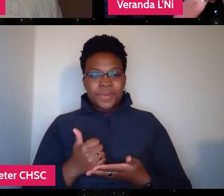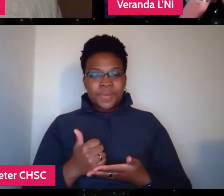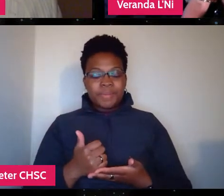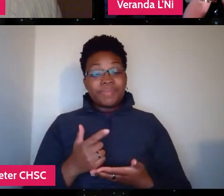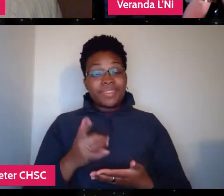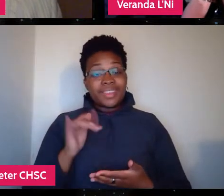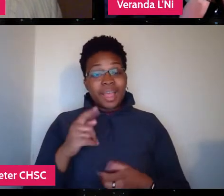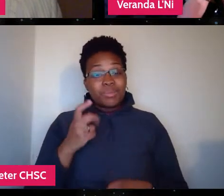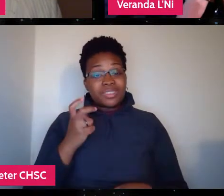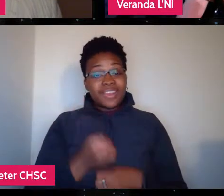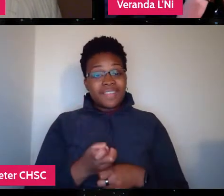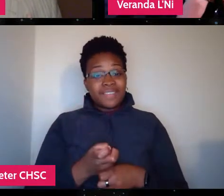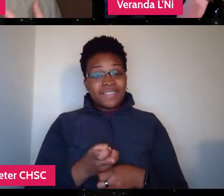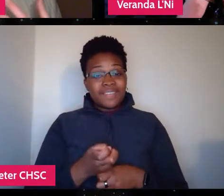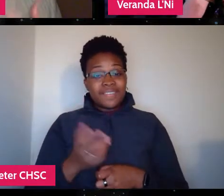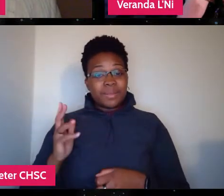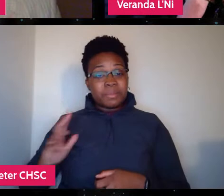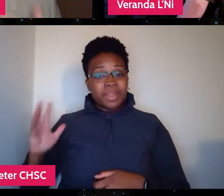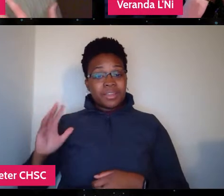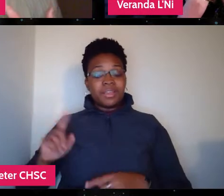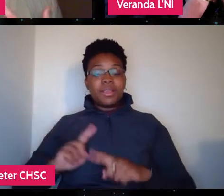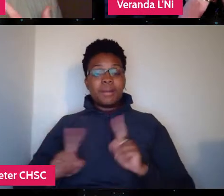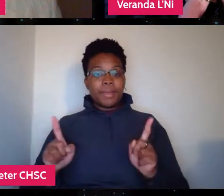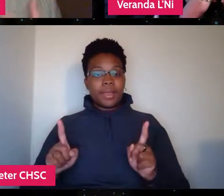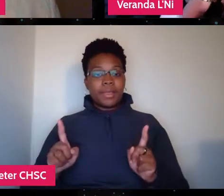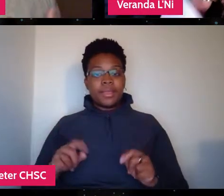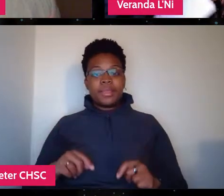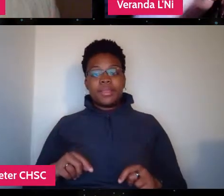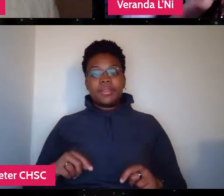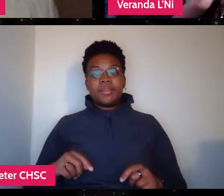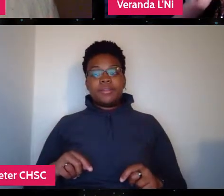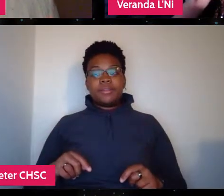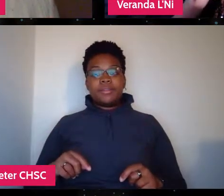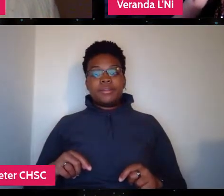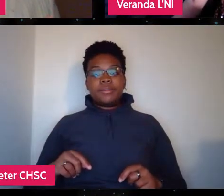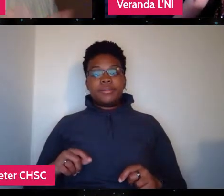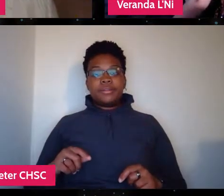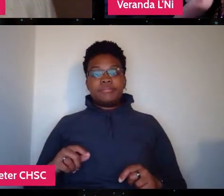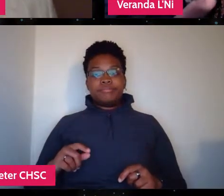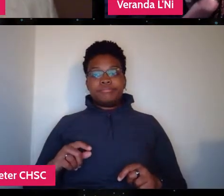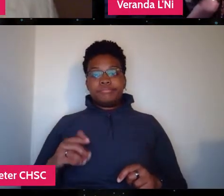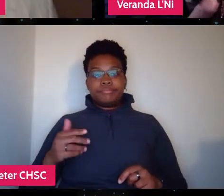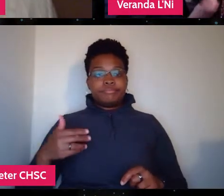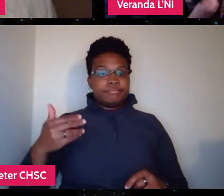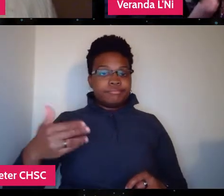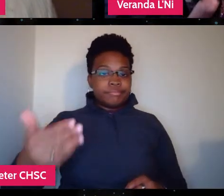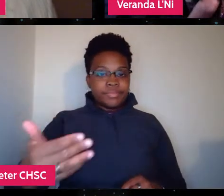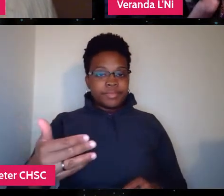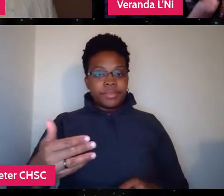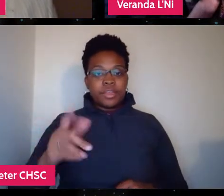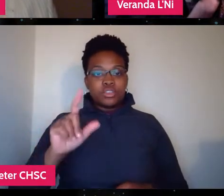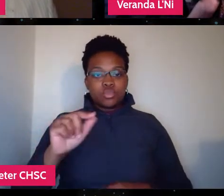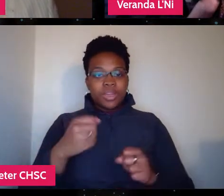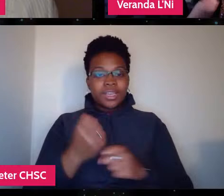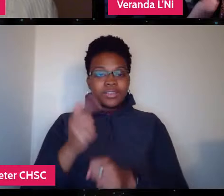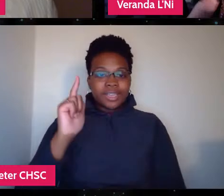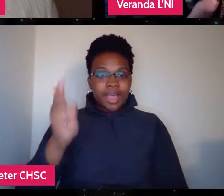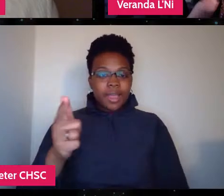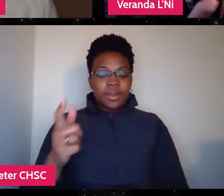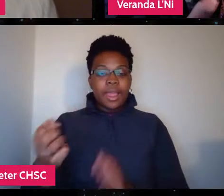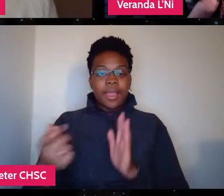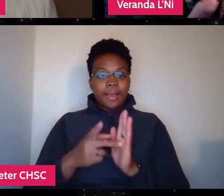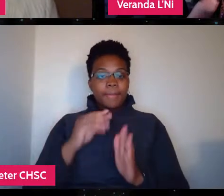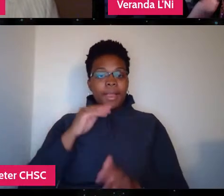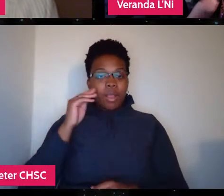was tougher back then, but cut, you know, Zoom 20 years later when I went back home for, to start working